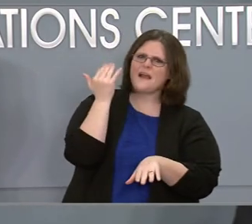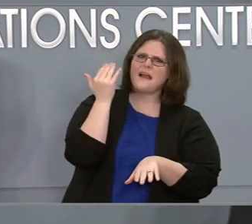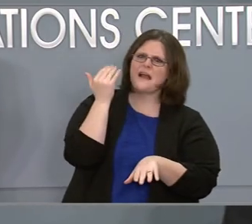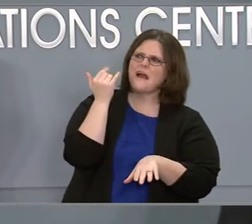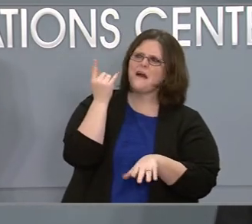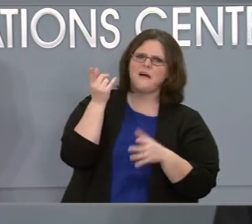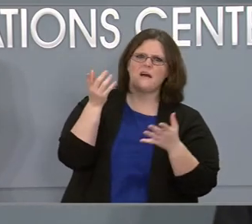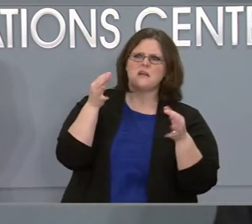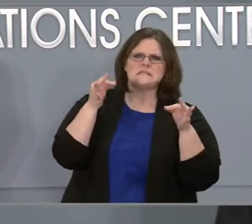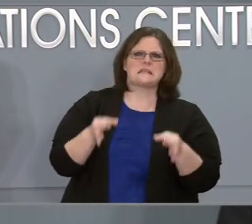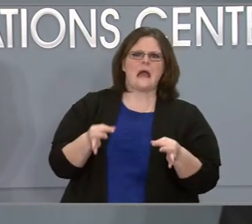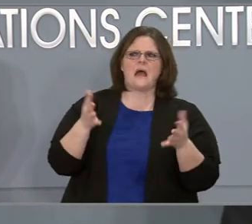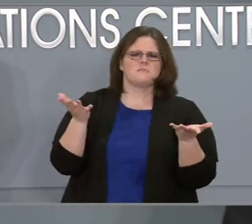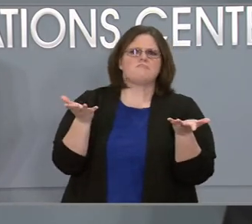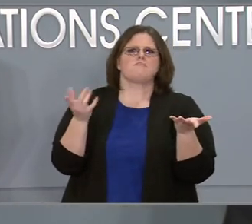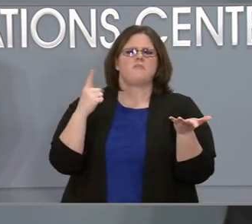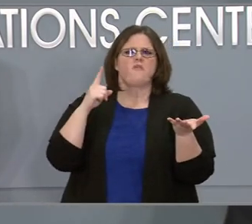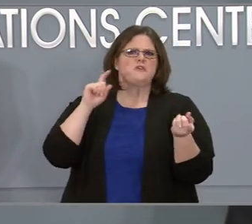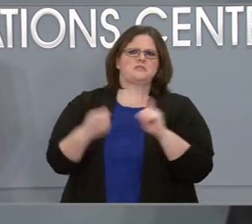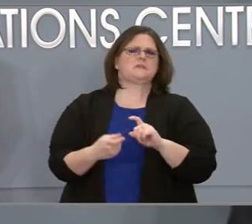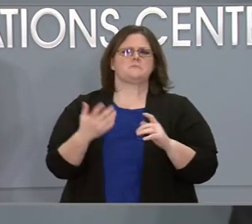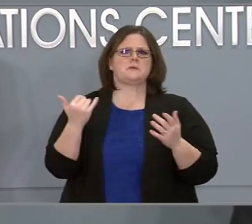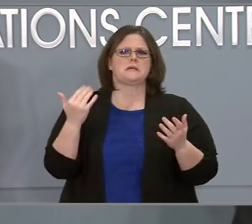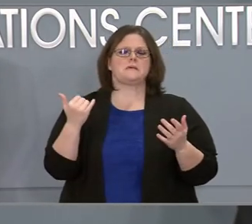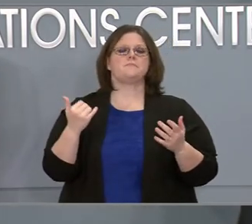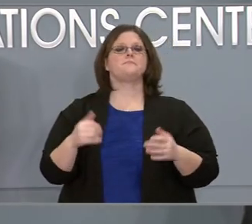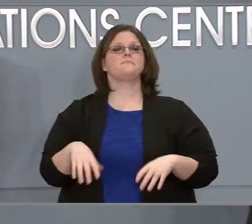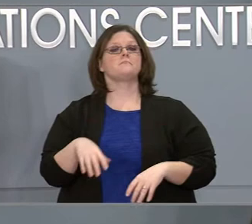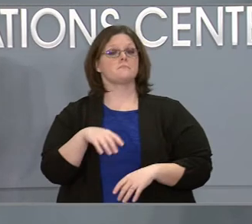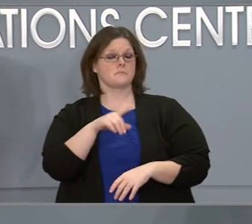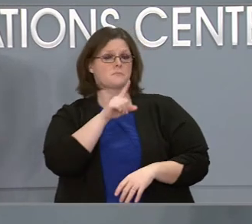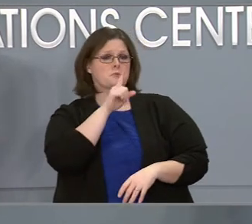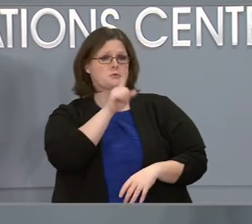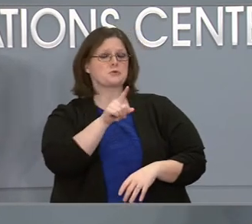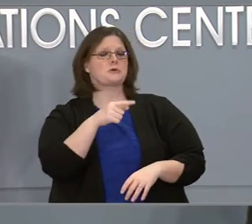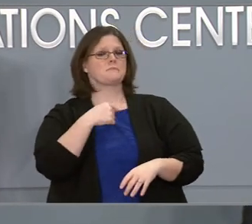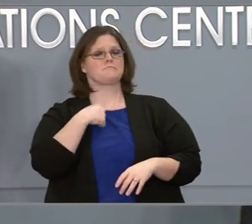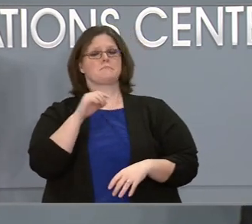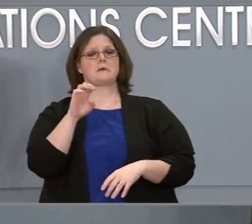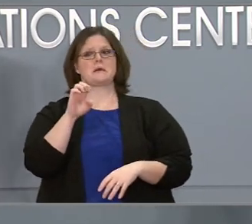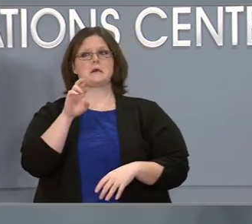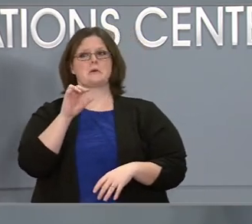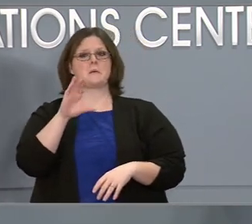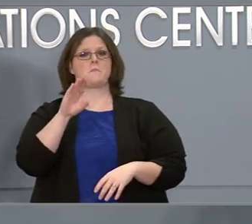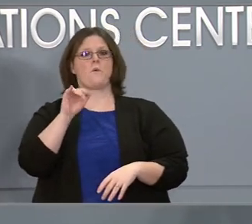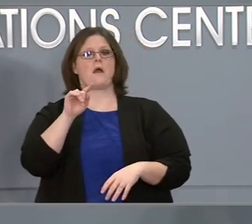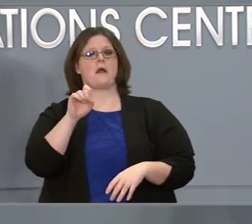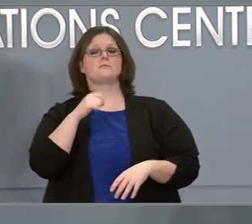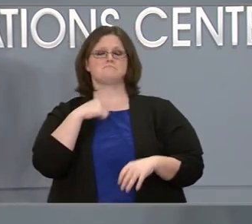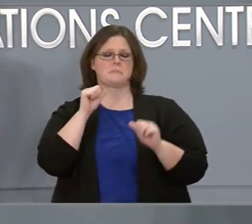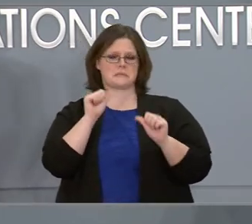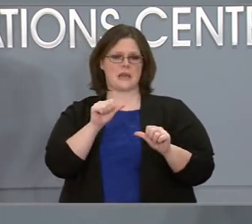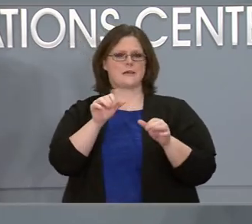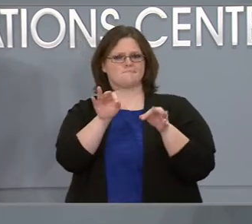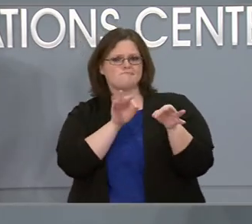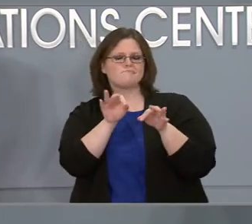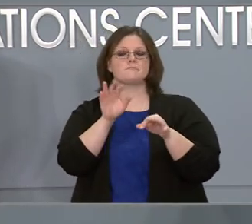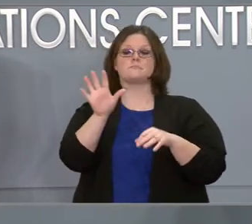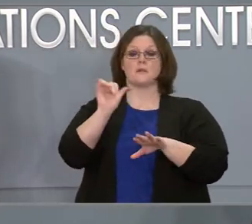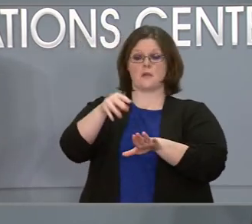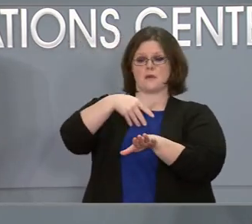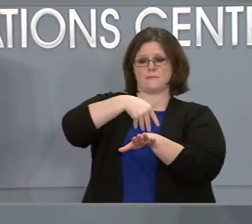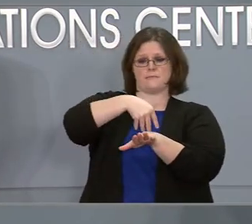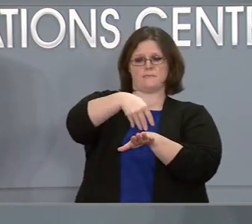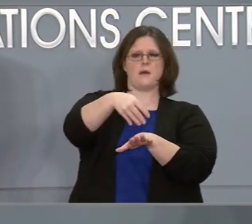Sure. Thank you, Laura. That's a great question. So when we look at a brining operation and the approach of the storm, we try to make sure that, you know,